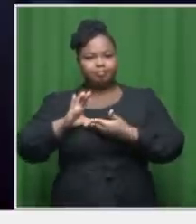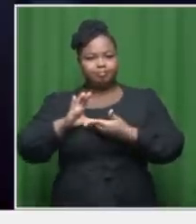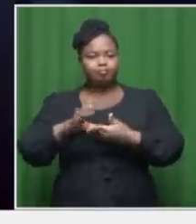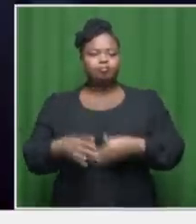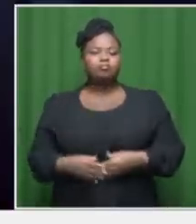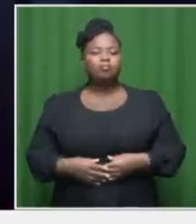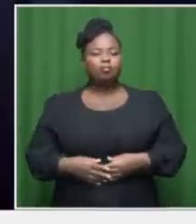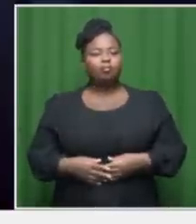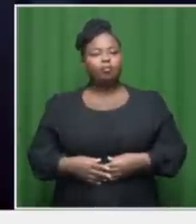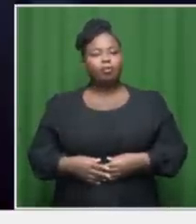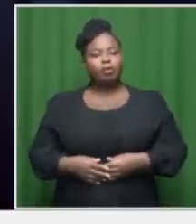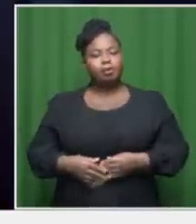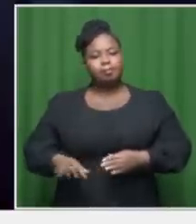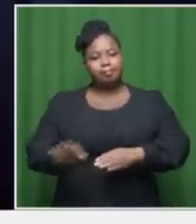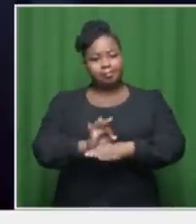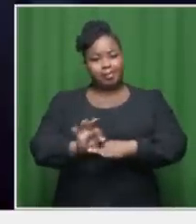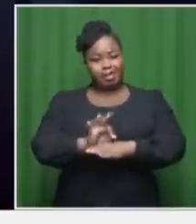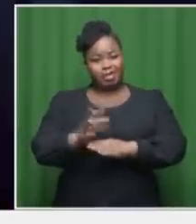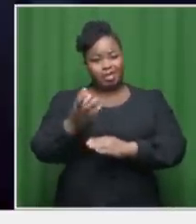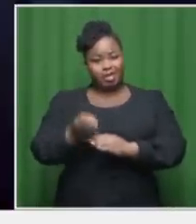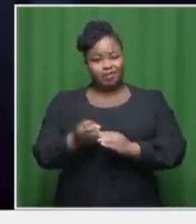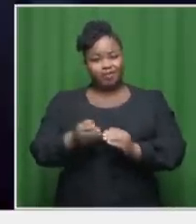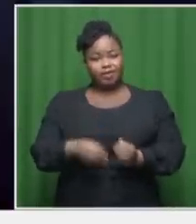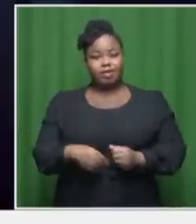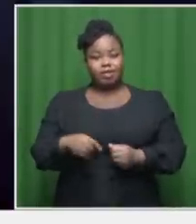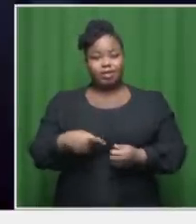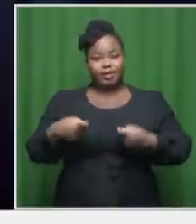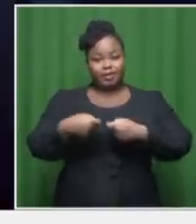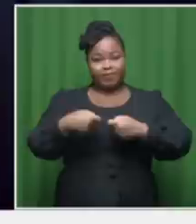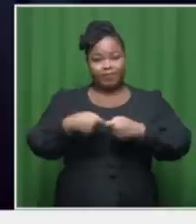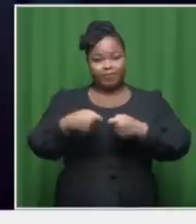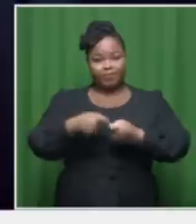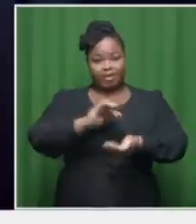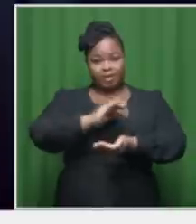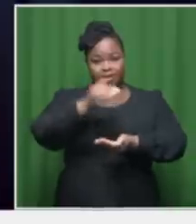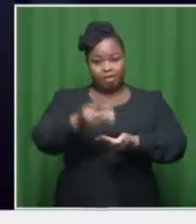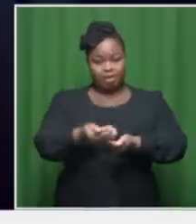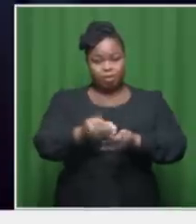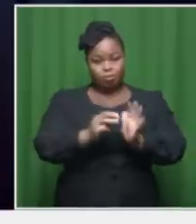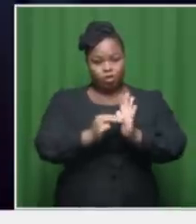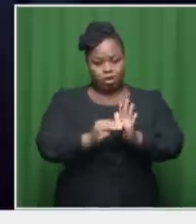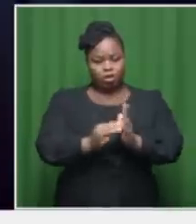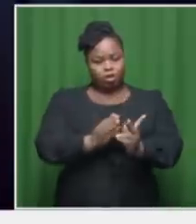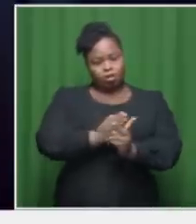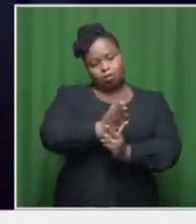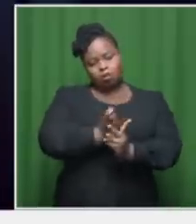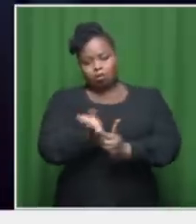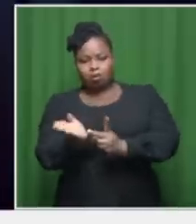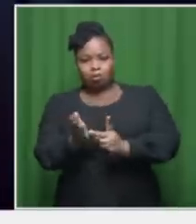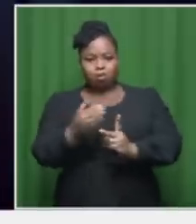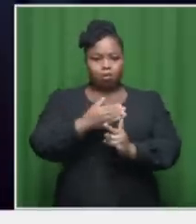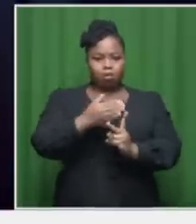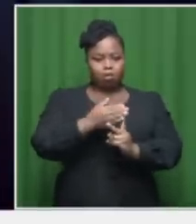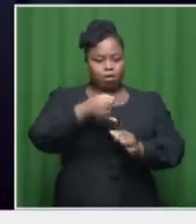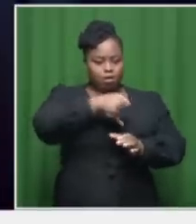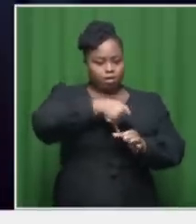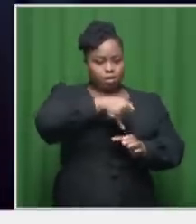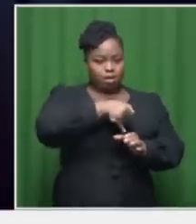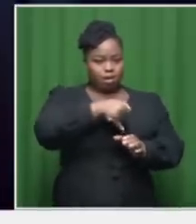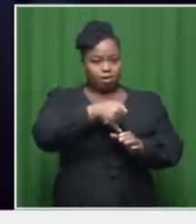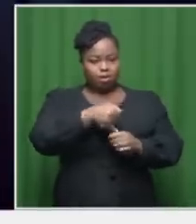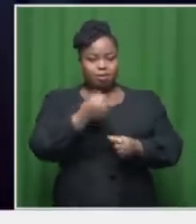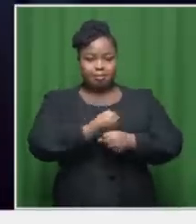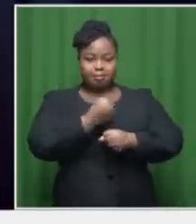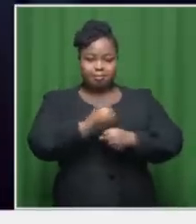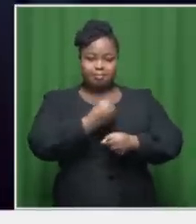turnaround plan has a funding model which is in two parts. The first part looks at Denel looking internally to itself and